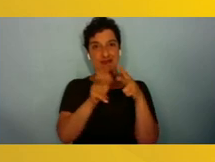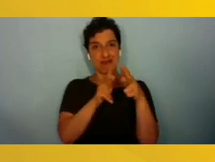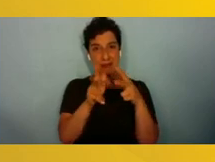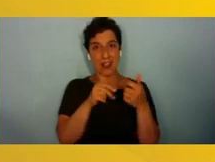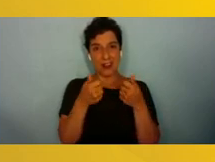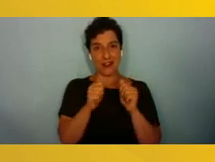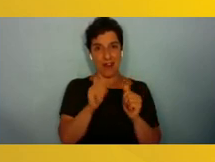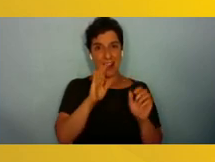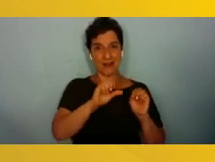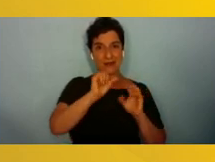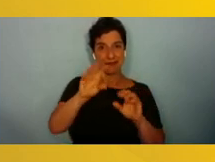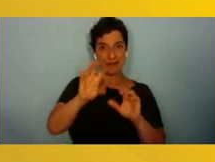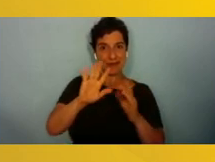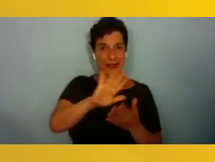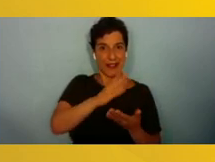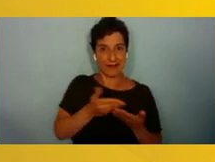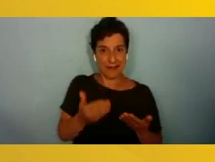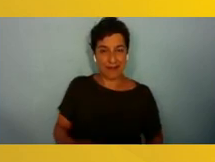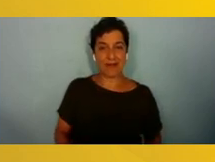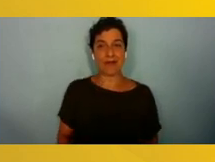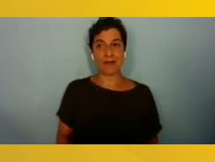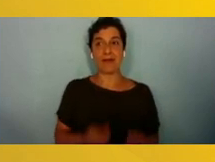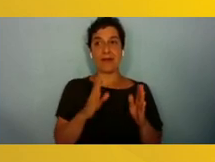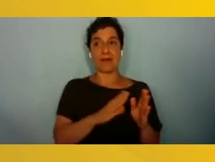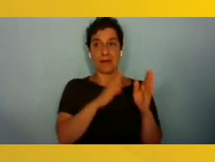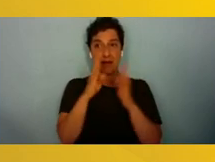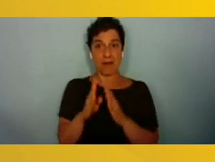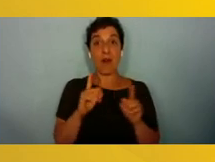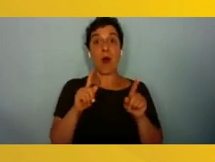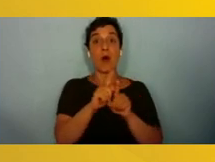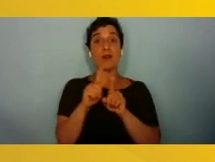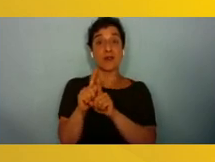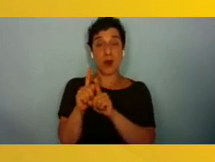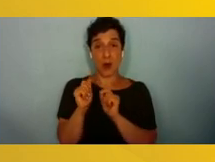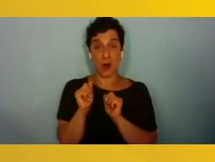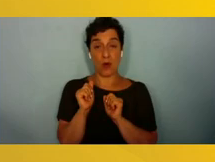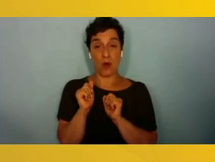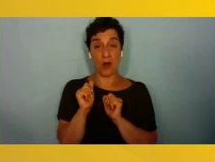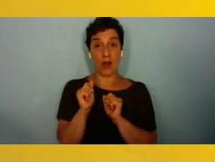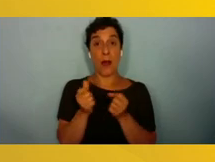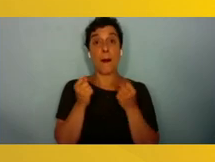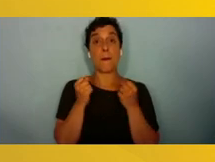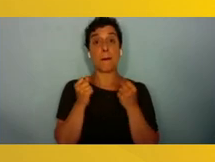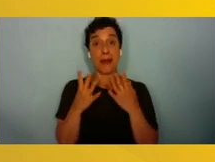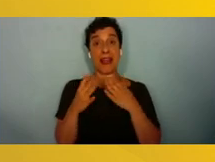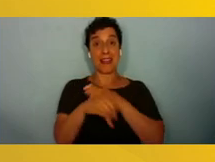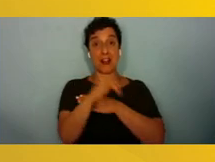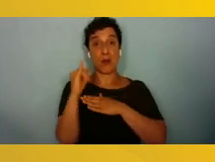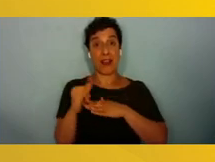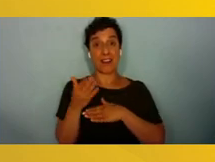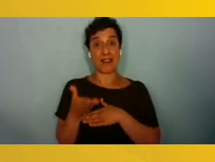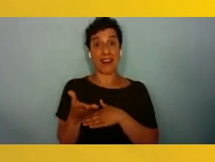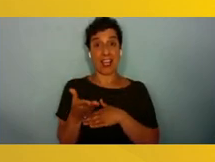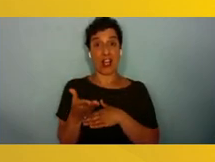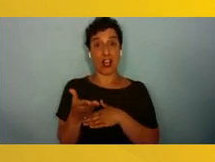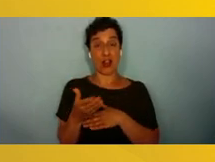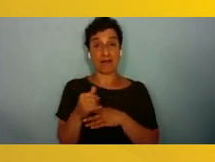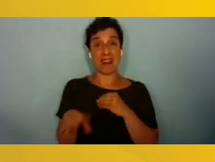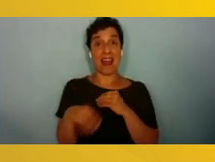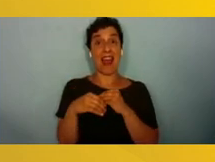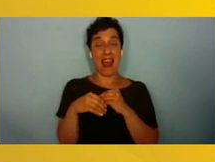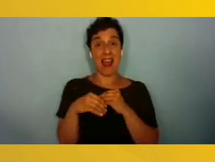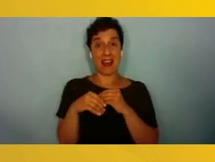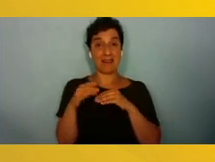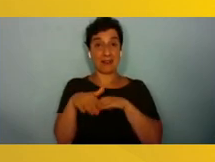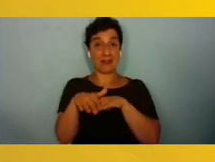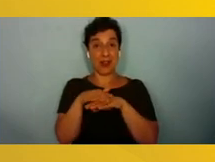port, but also there is a lot of whales there. So let's see if we can add some slow zones there